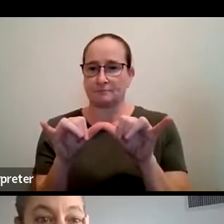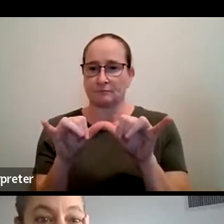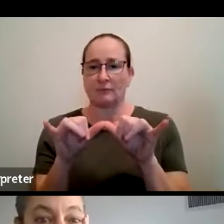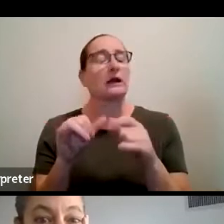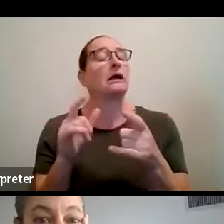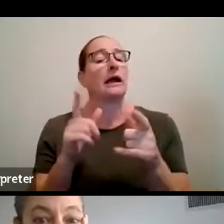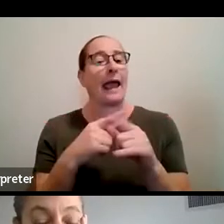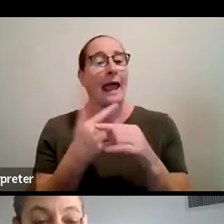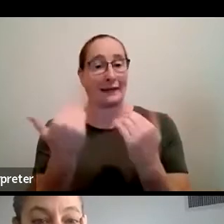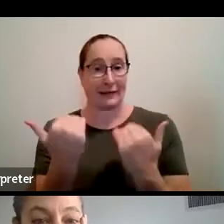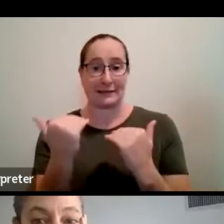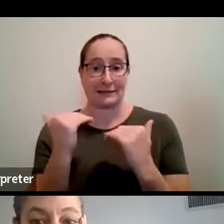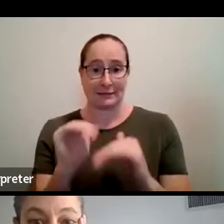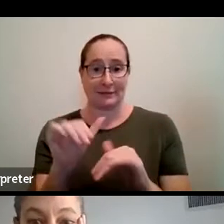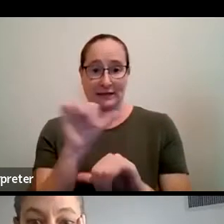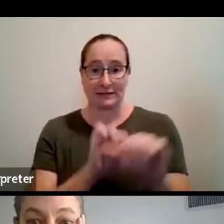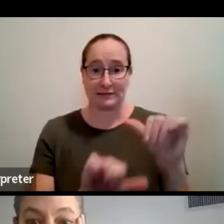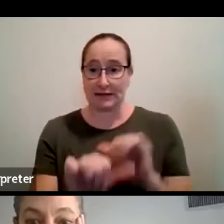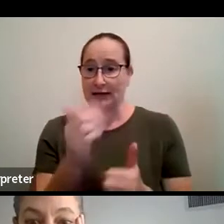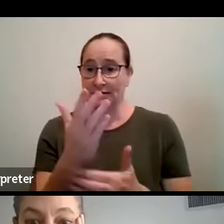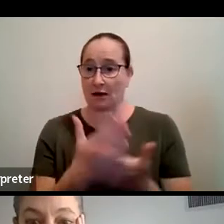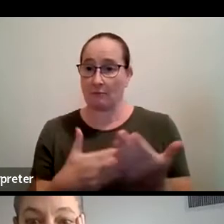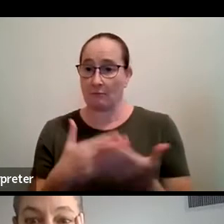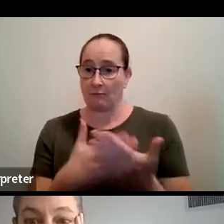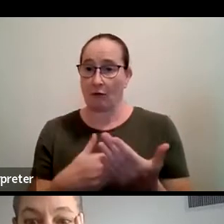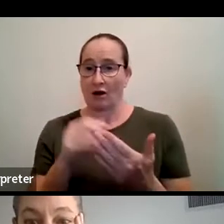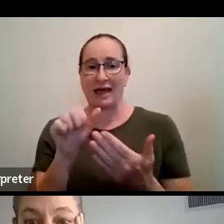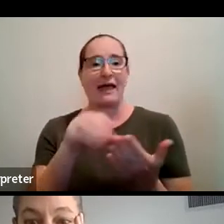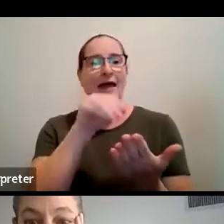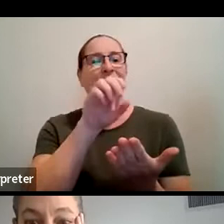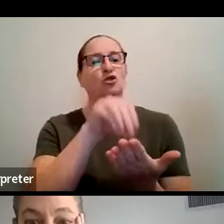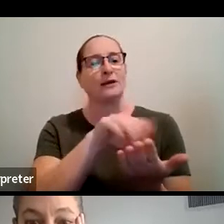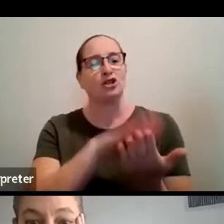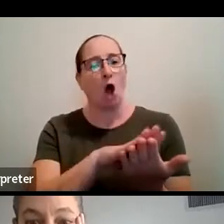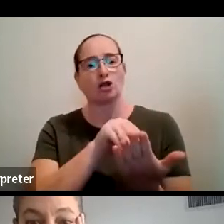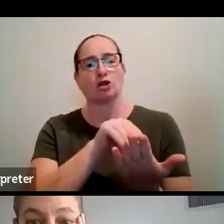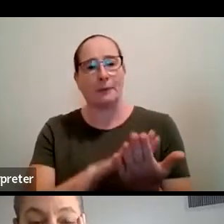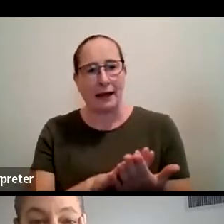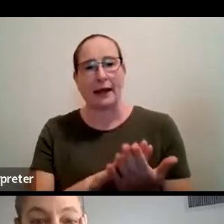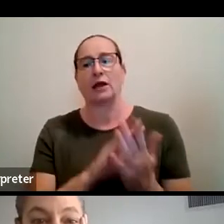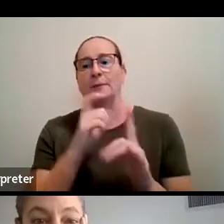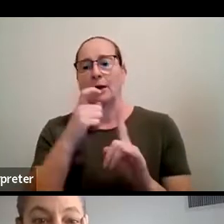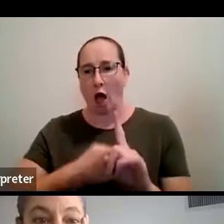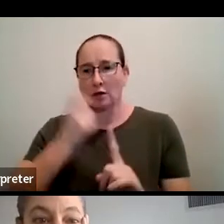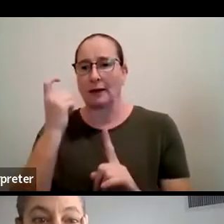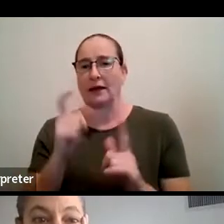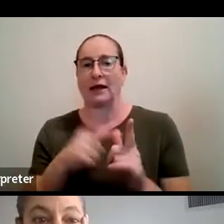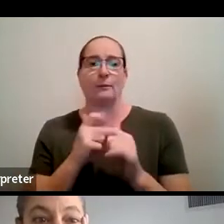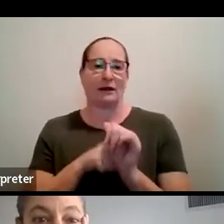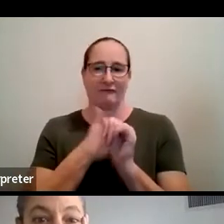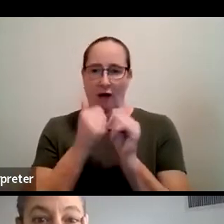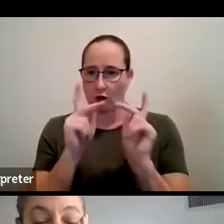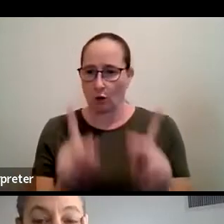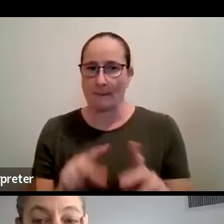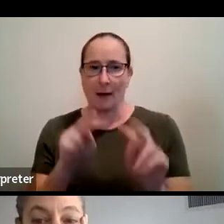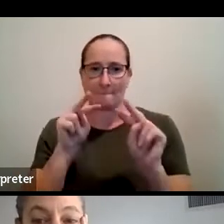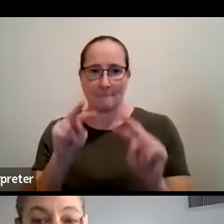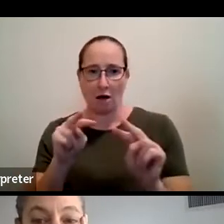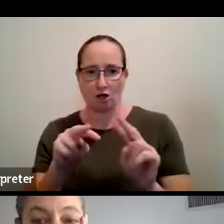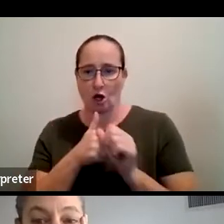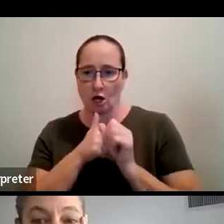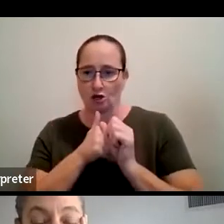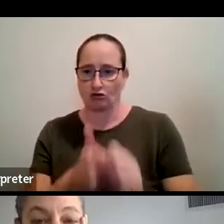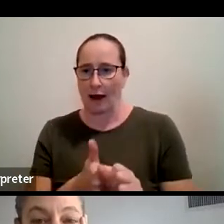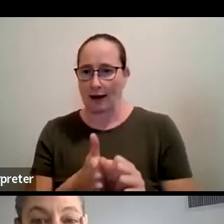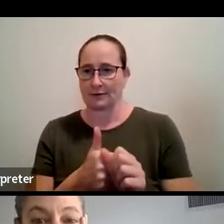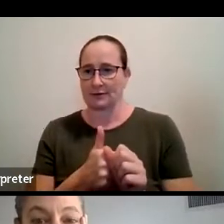the implementation science part, that needs to be documented, it needs to be audited, it needs to be followed up, monitored, tracked,